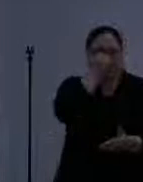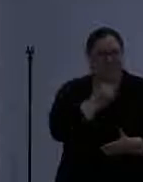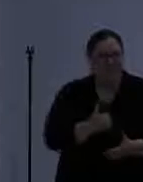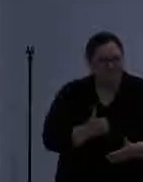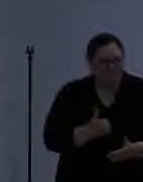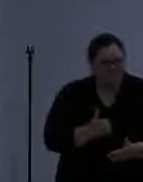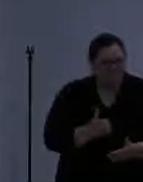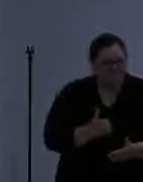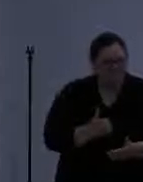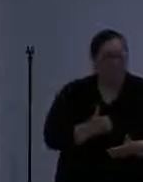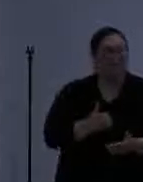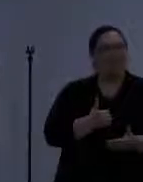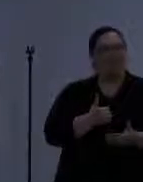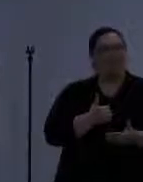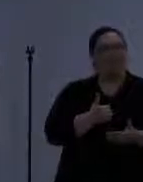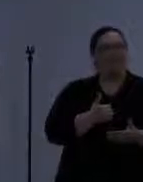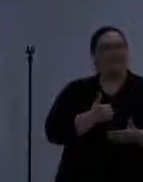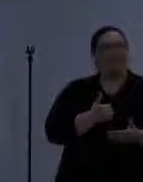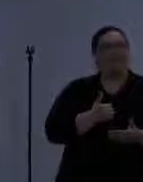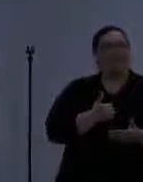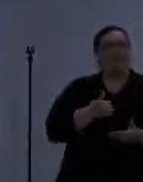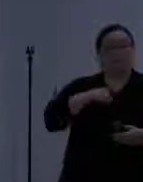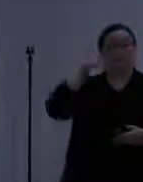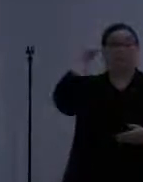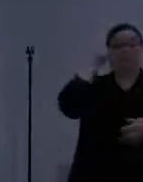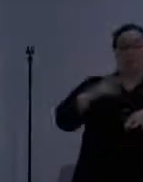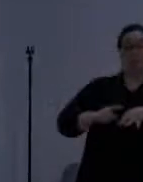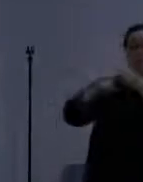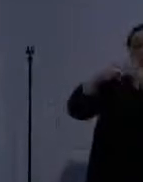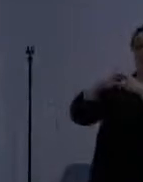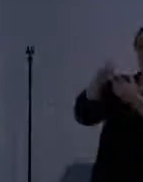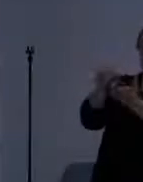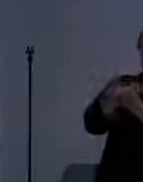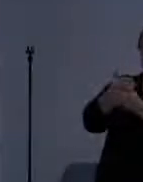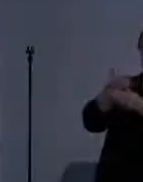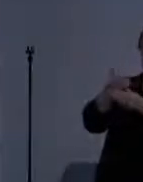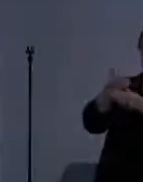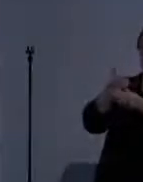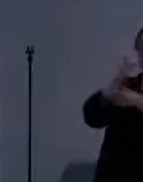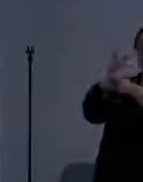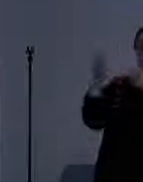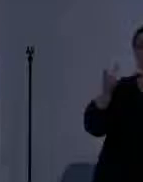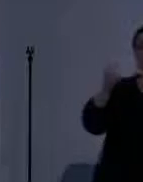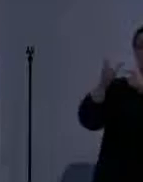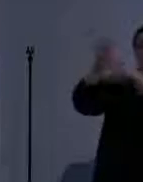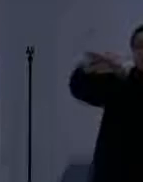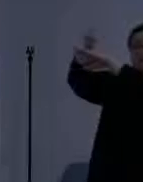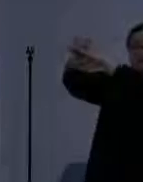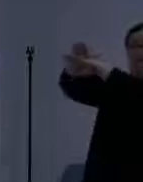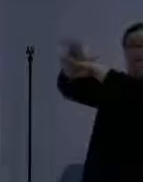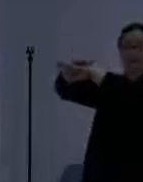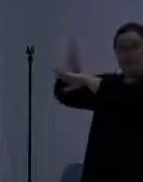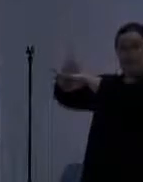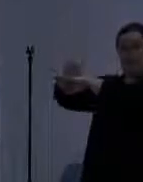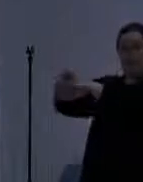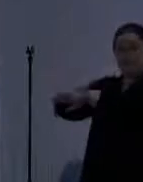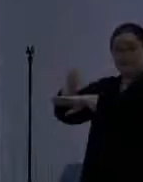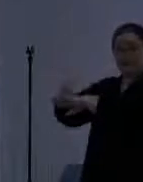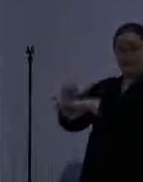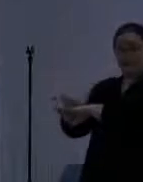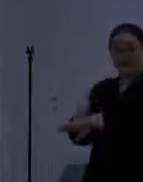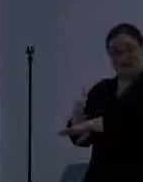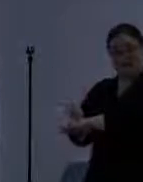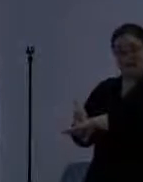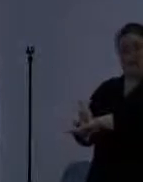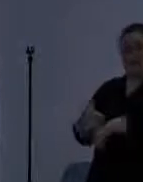amount. We know that when the Quality and Safeguards Commission has come into place in the other states, the number of complaints that have